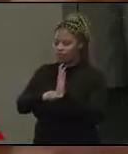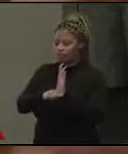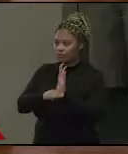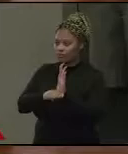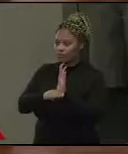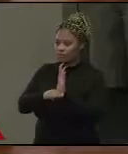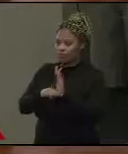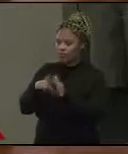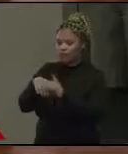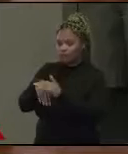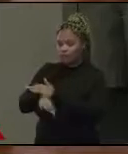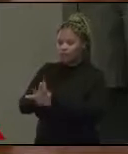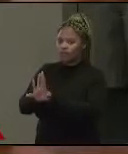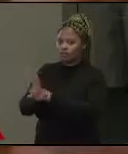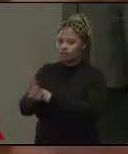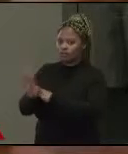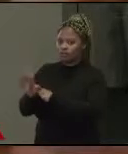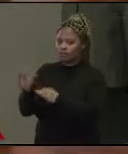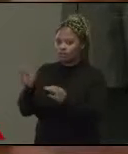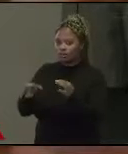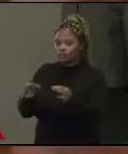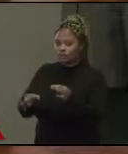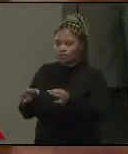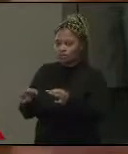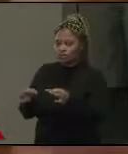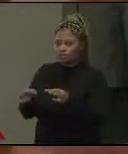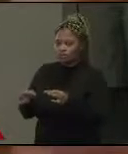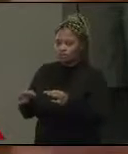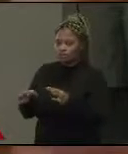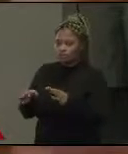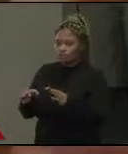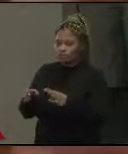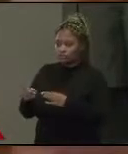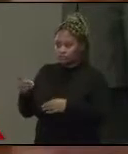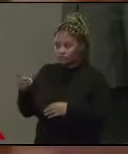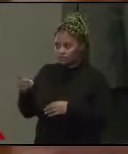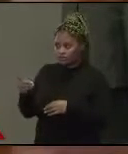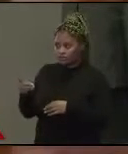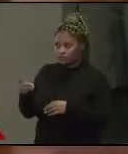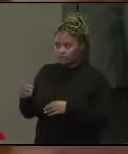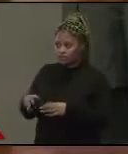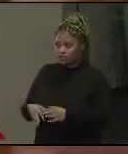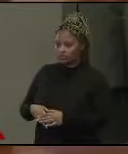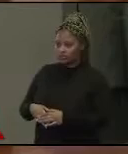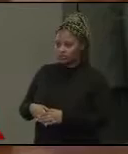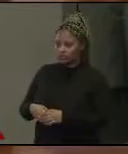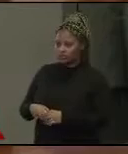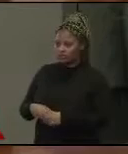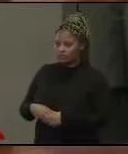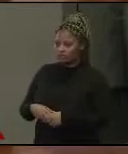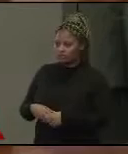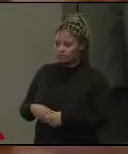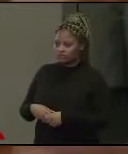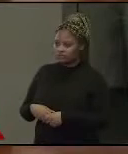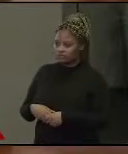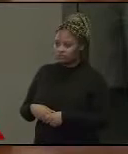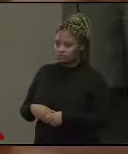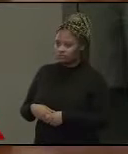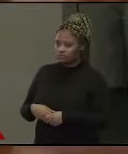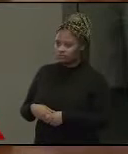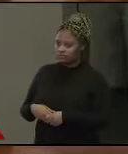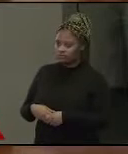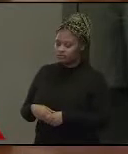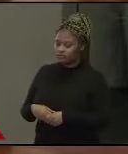a transition from building of houses to creating of sustainable communities and sustainable